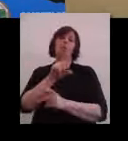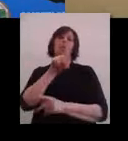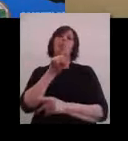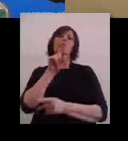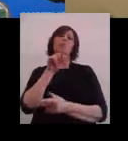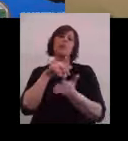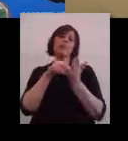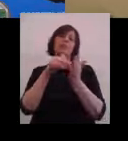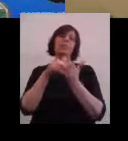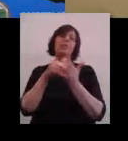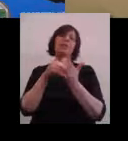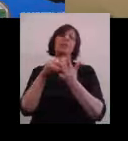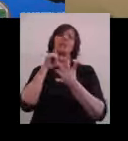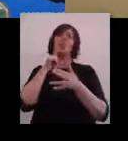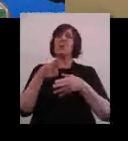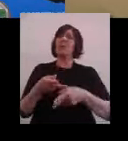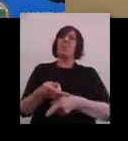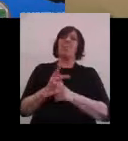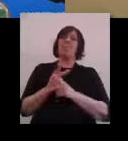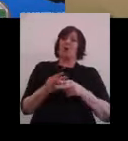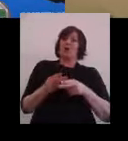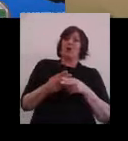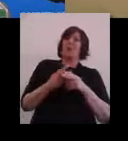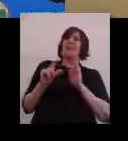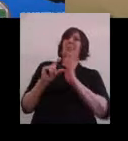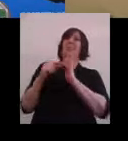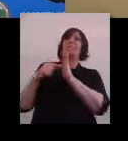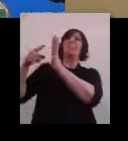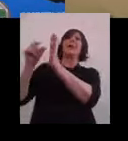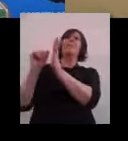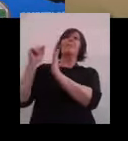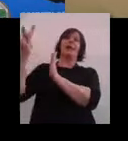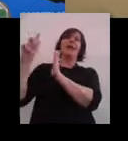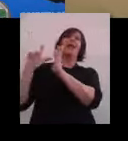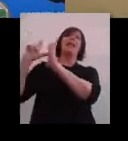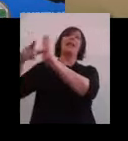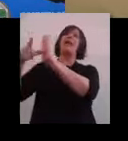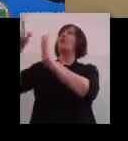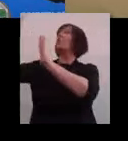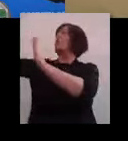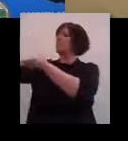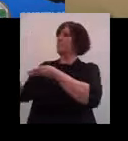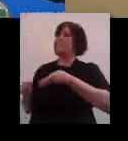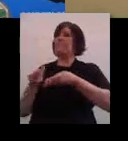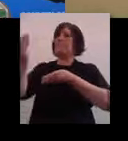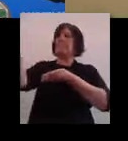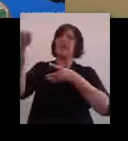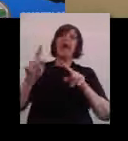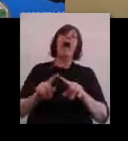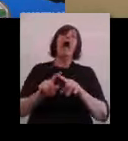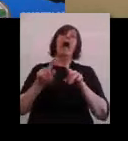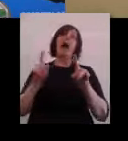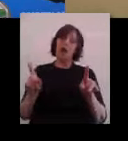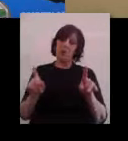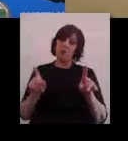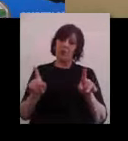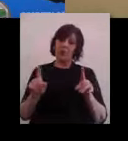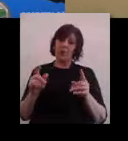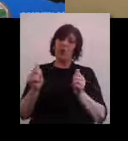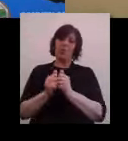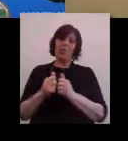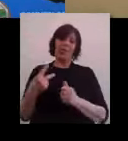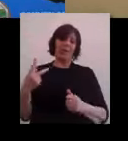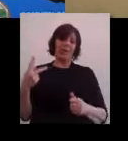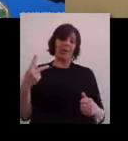short term to pay it back a little later in the year under the assumption we'll have the revenues to pay it back. However, with the cuts that we're expecting, a potentially $140